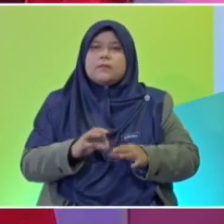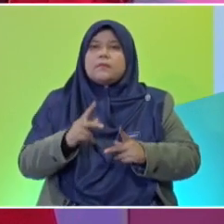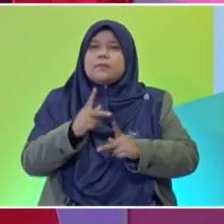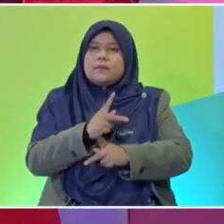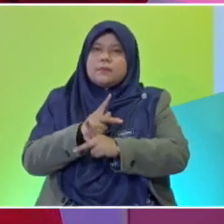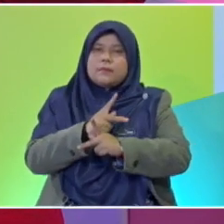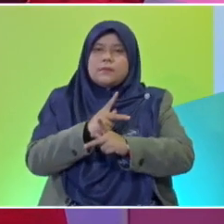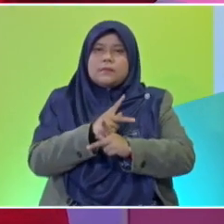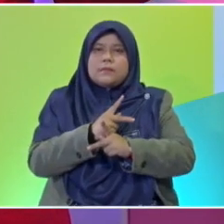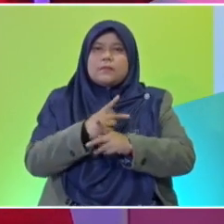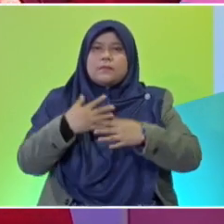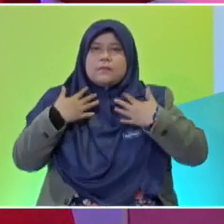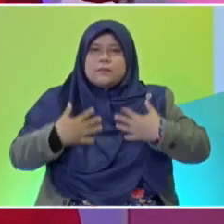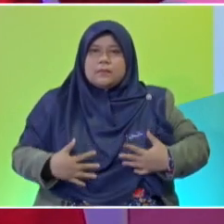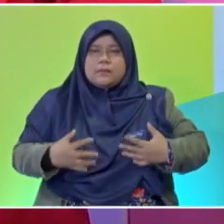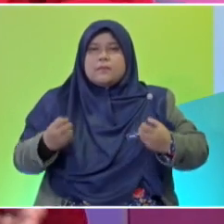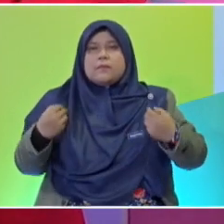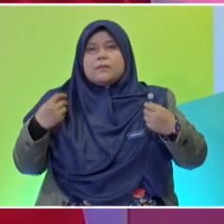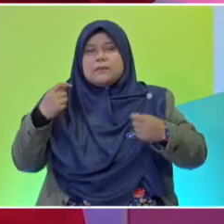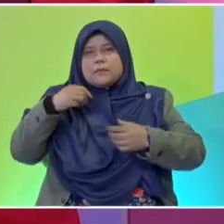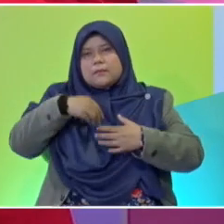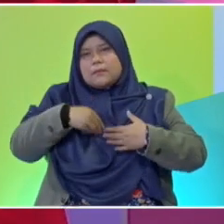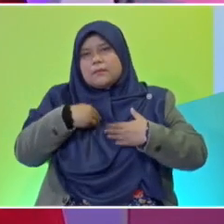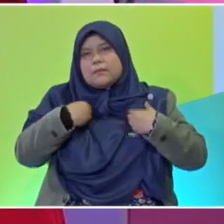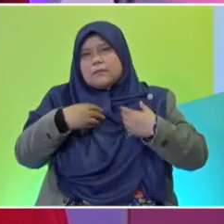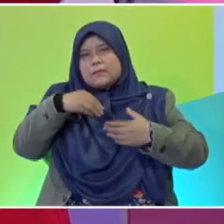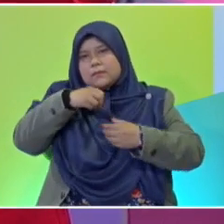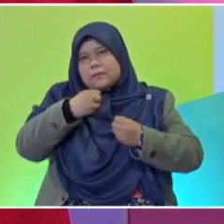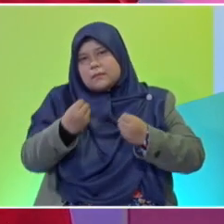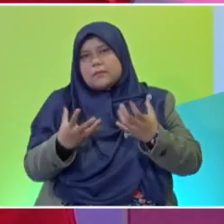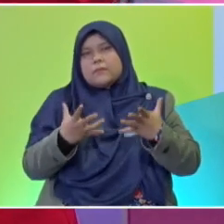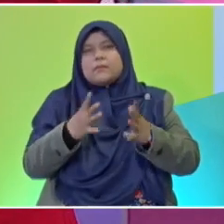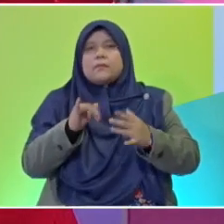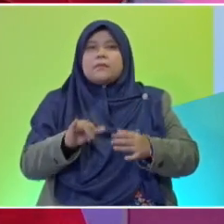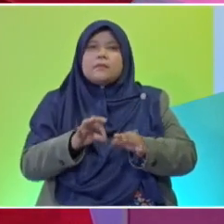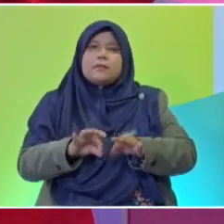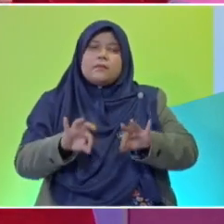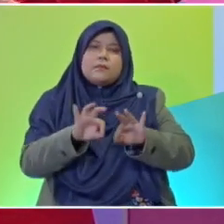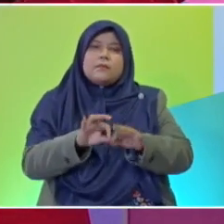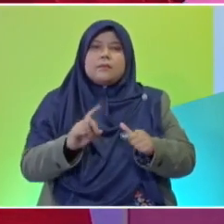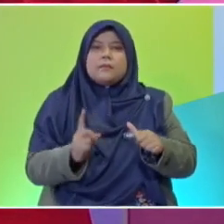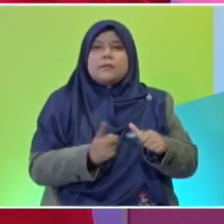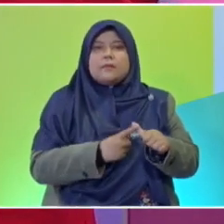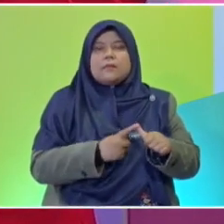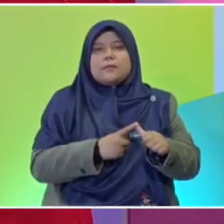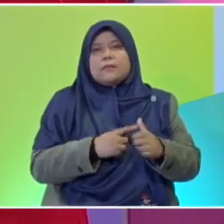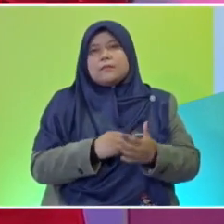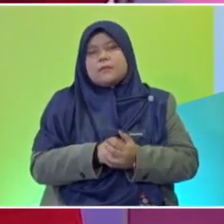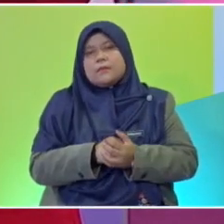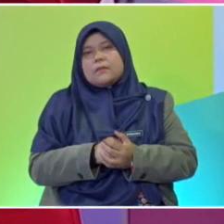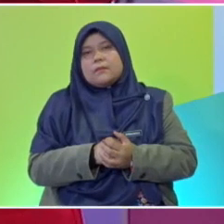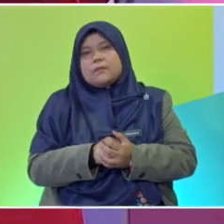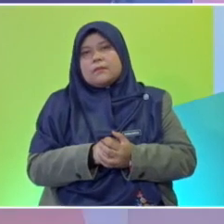body because our body does a lot of things inside that we cannot see, but it's really important. Okay, the first one. This is actually